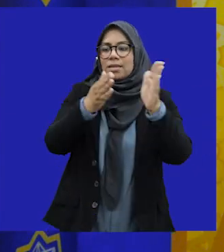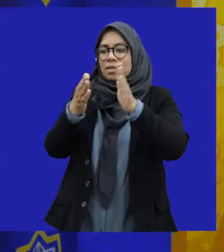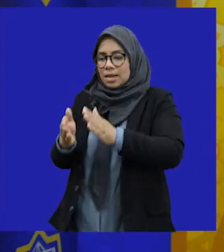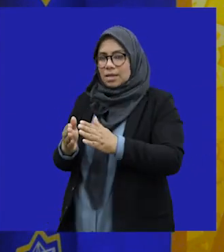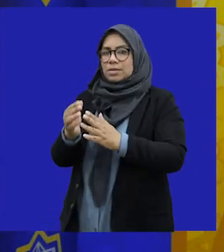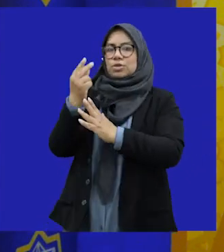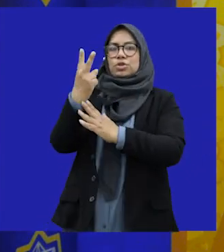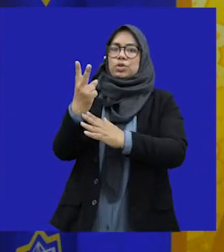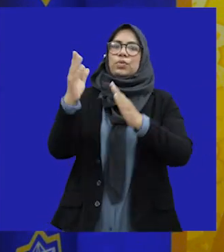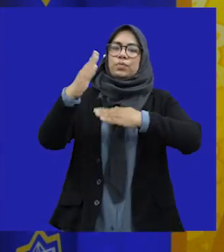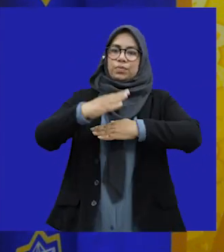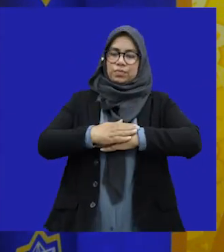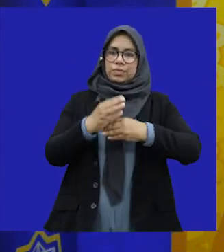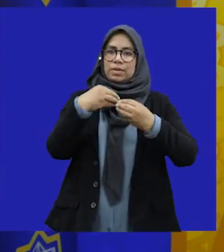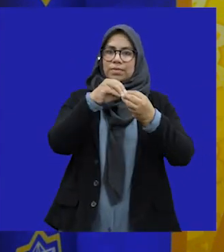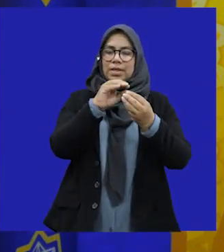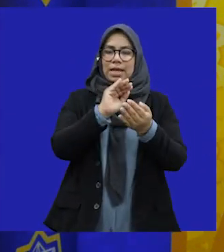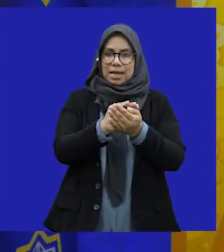And there are